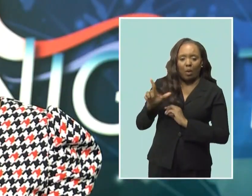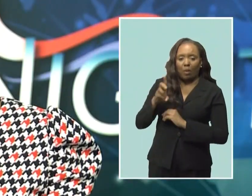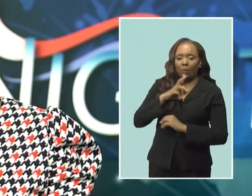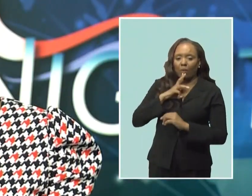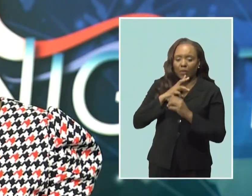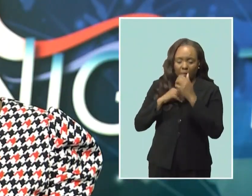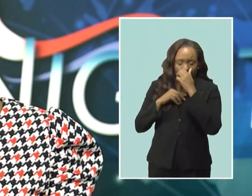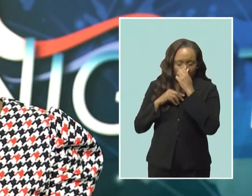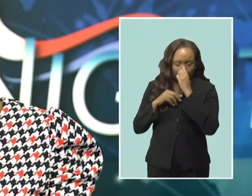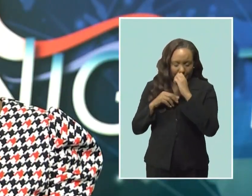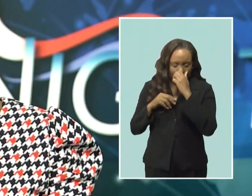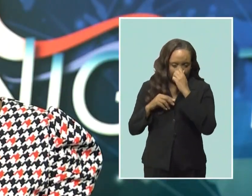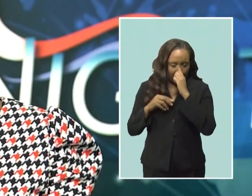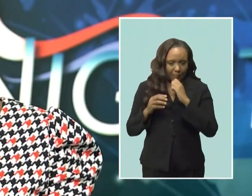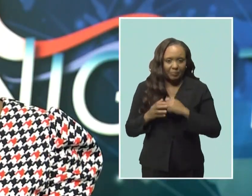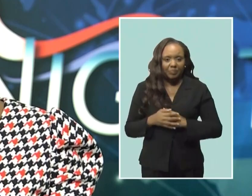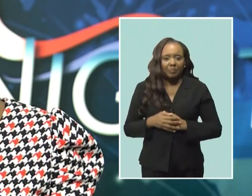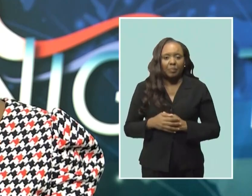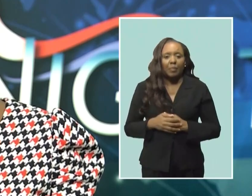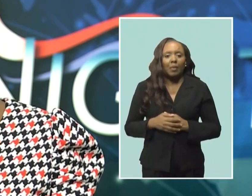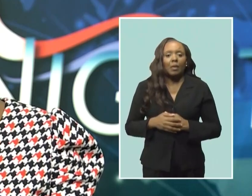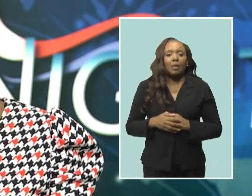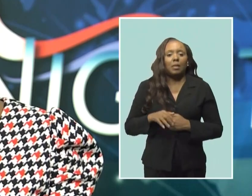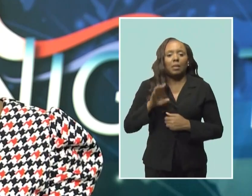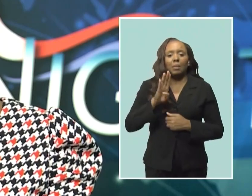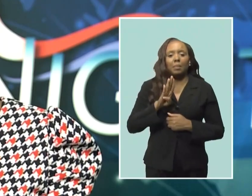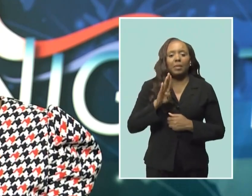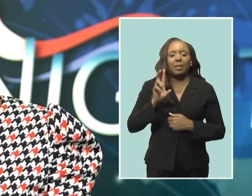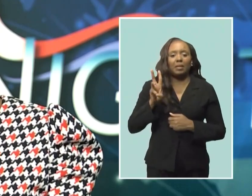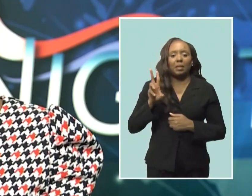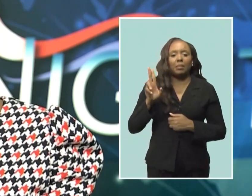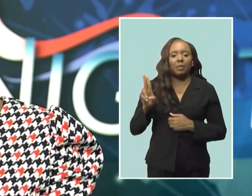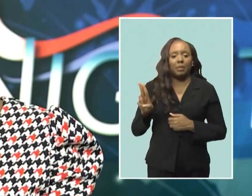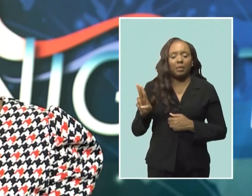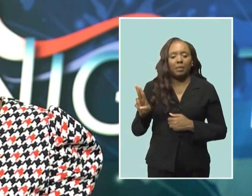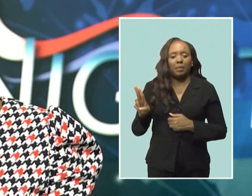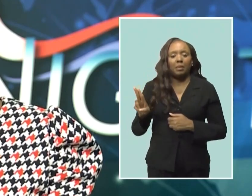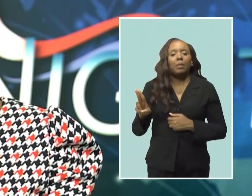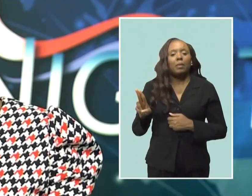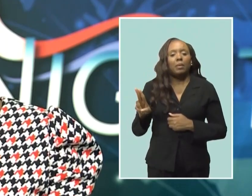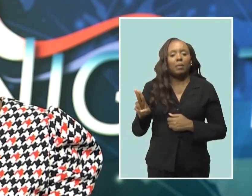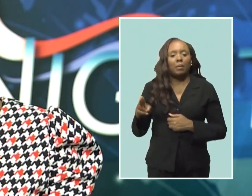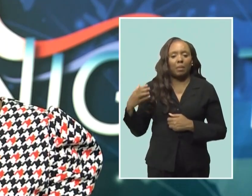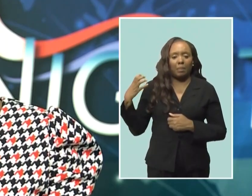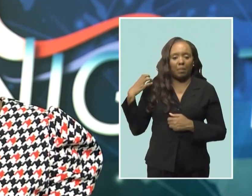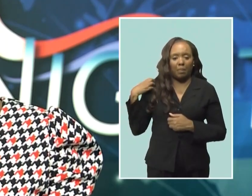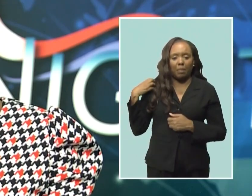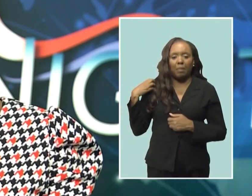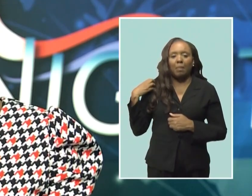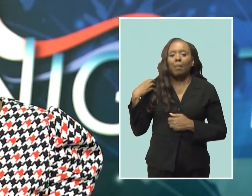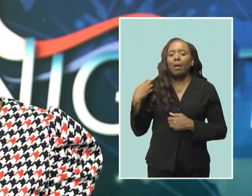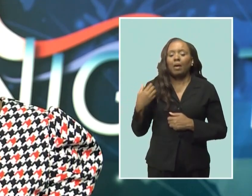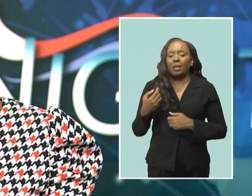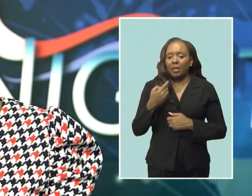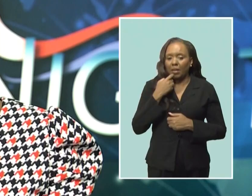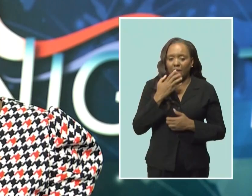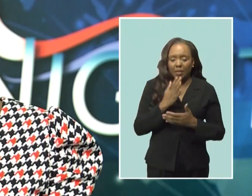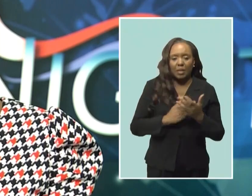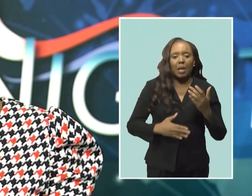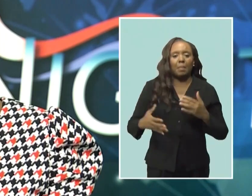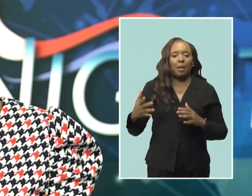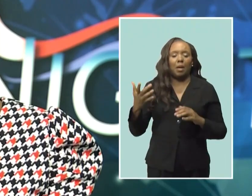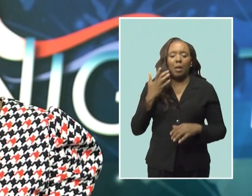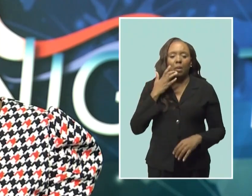General Secretary Tony Moore is calling out some hoteliers for not honoring long-standing negotiated